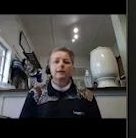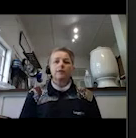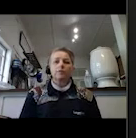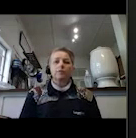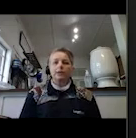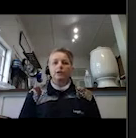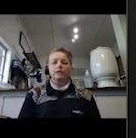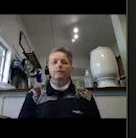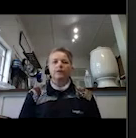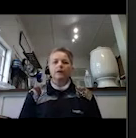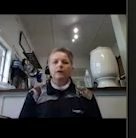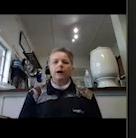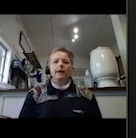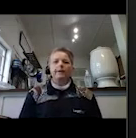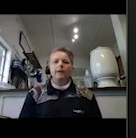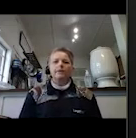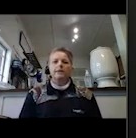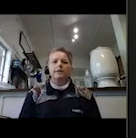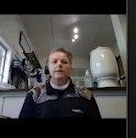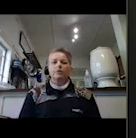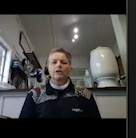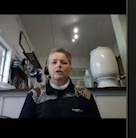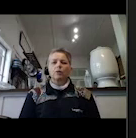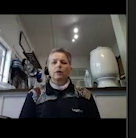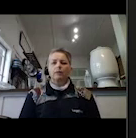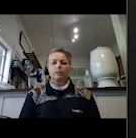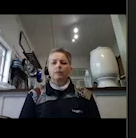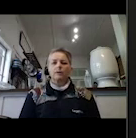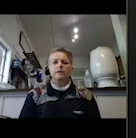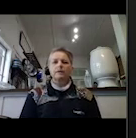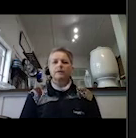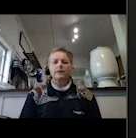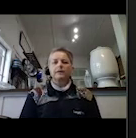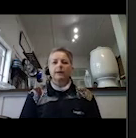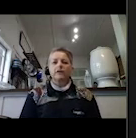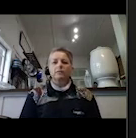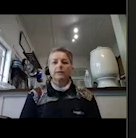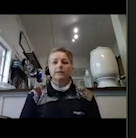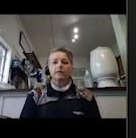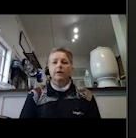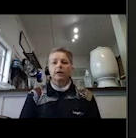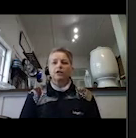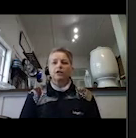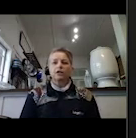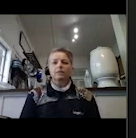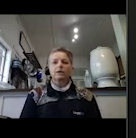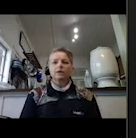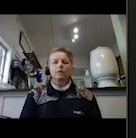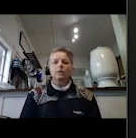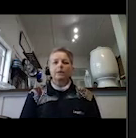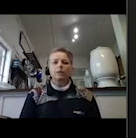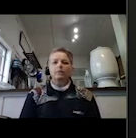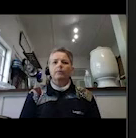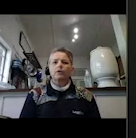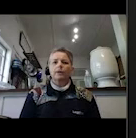in need of protection. And it happens in a situation where that person is in a domestic relationship